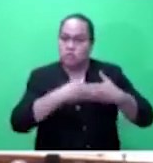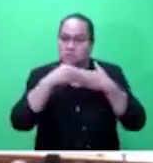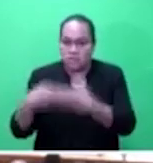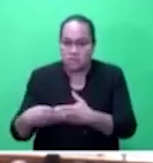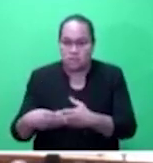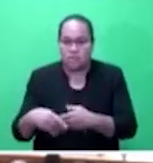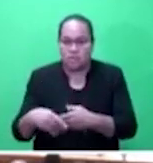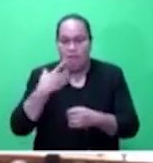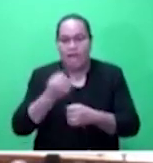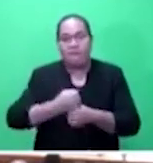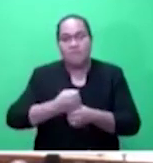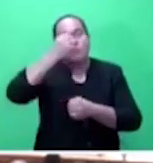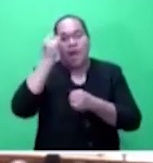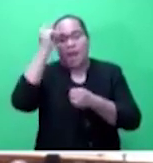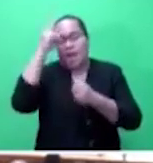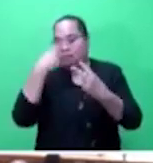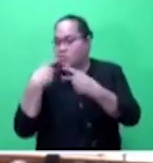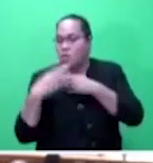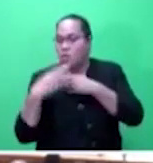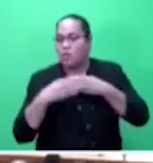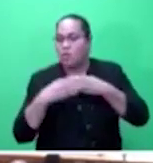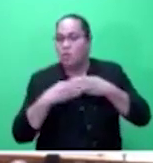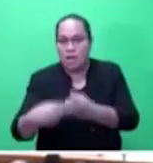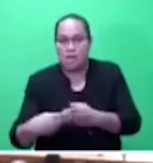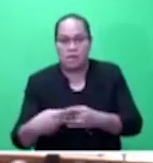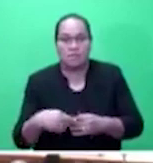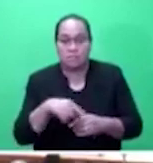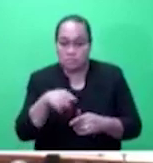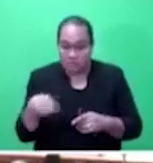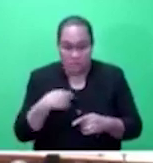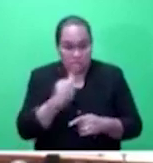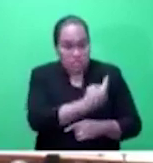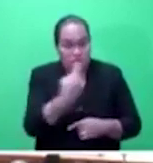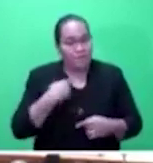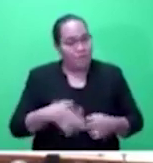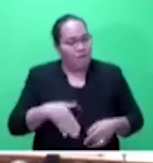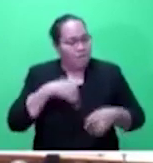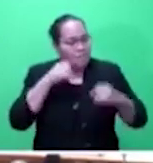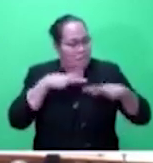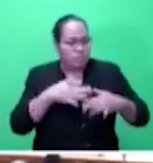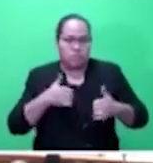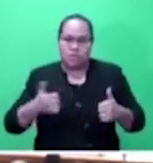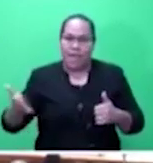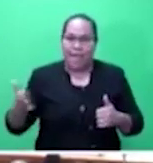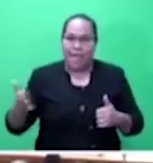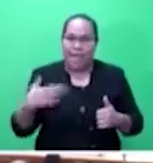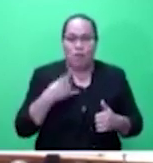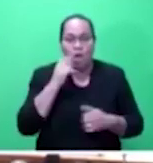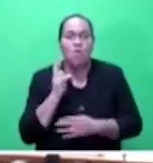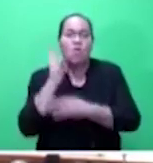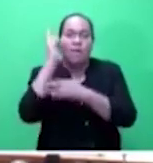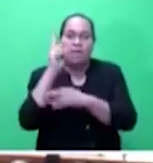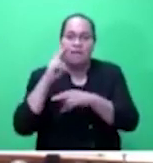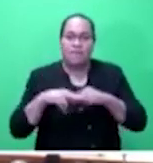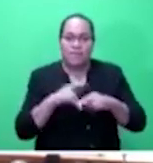beacon of hope. Each of us in Parliament today is blessed to be here, in good health and representing the Fijian